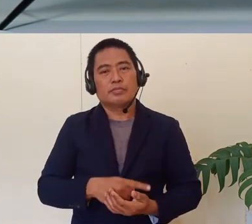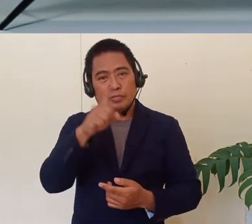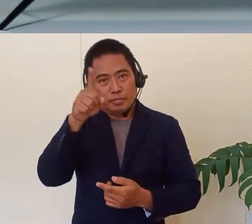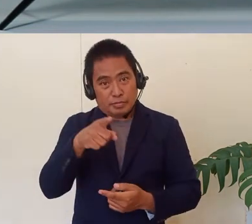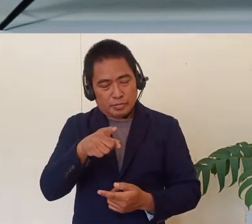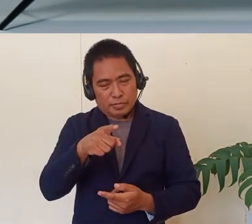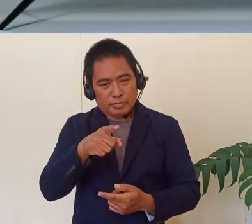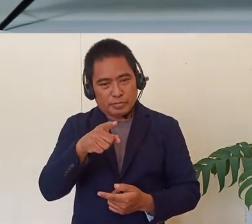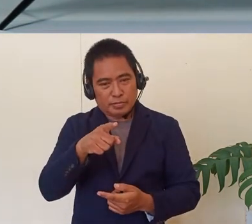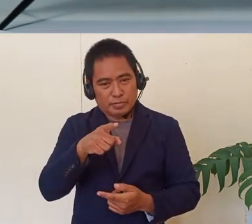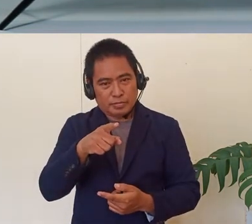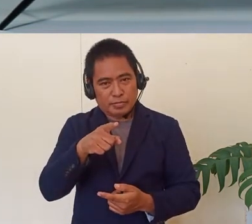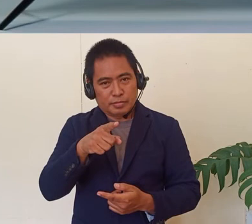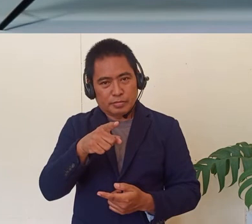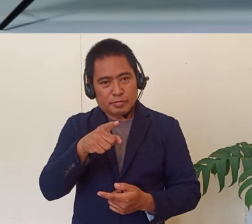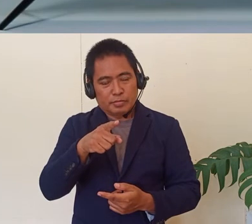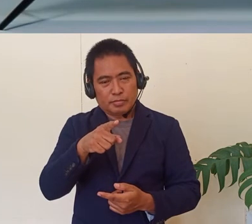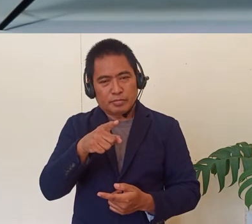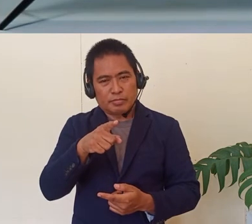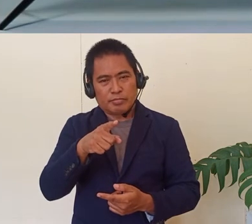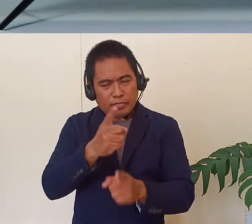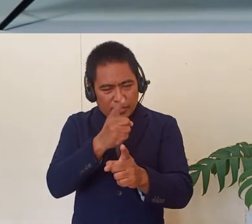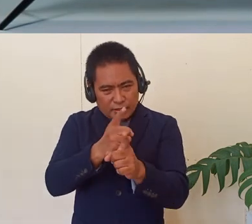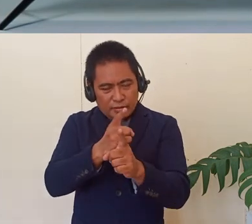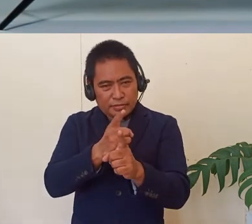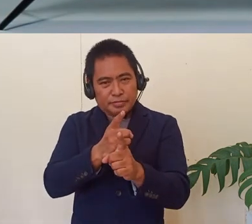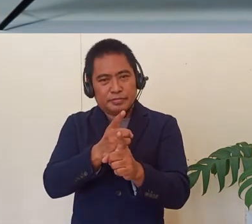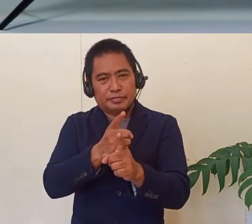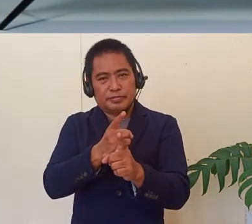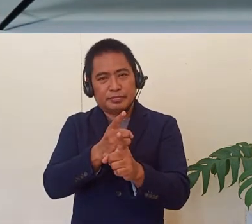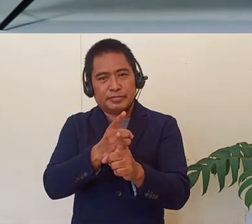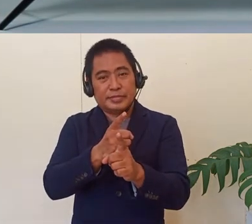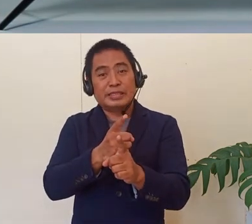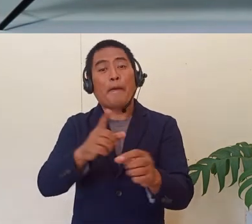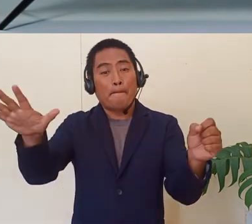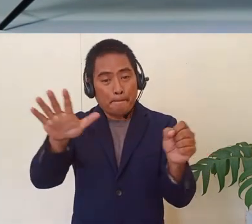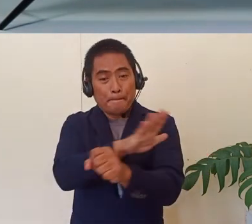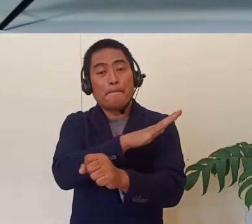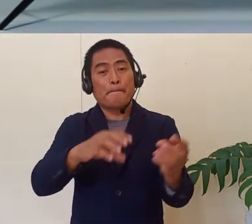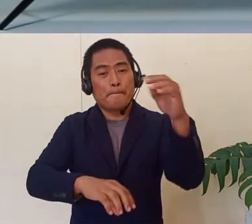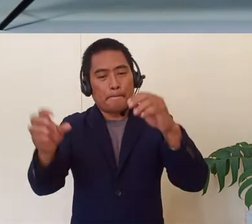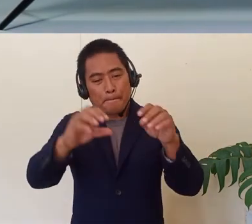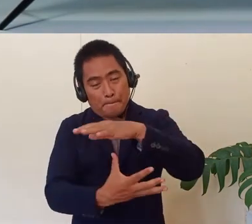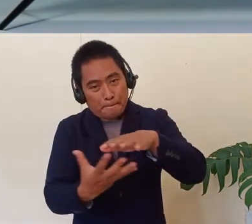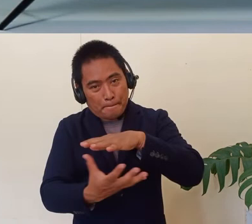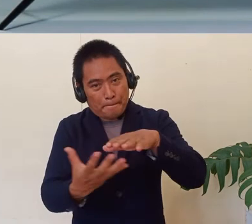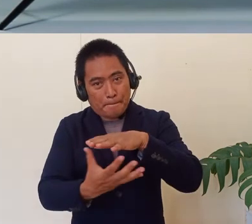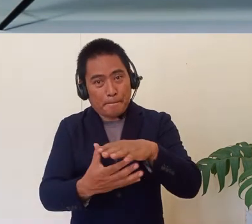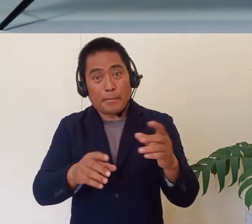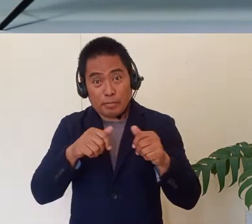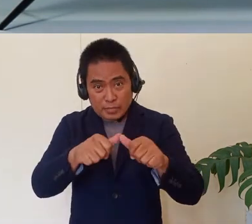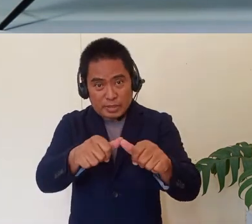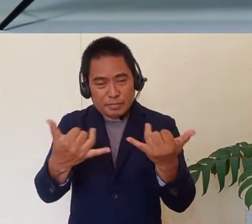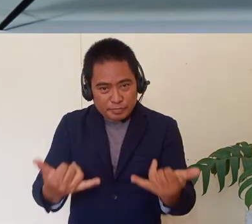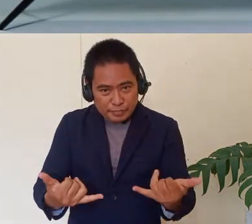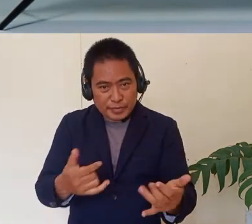Correct. Saturated solution. Can you continue now with the rest of your module? I